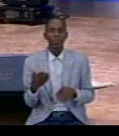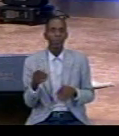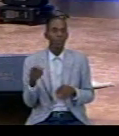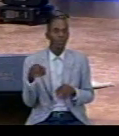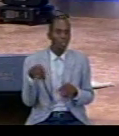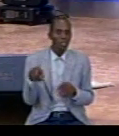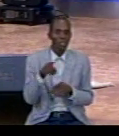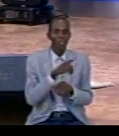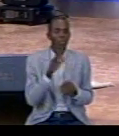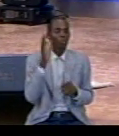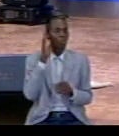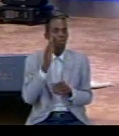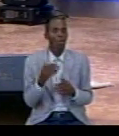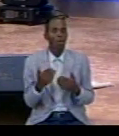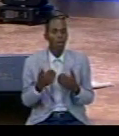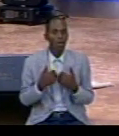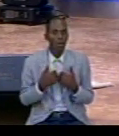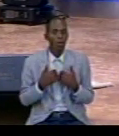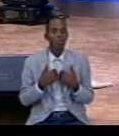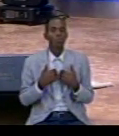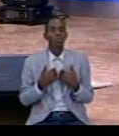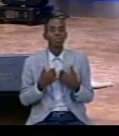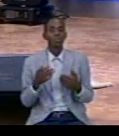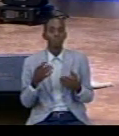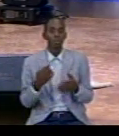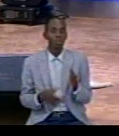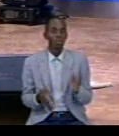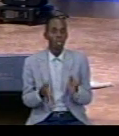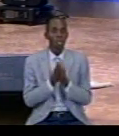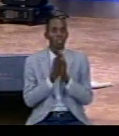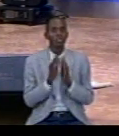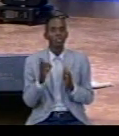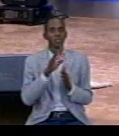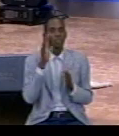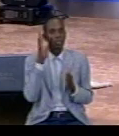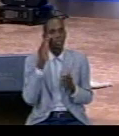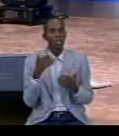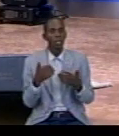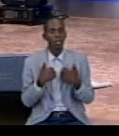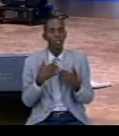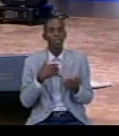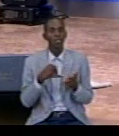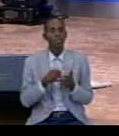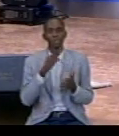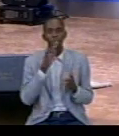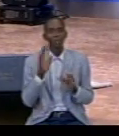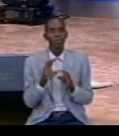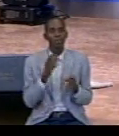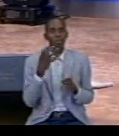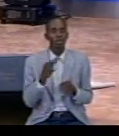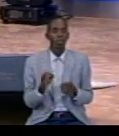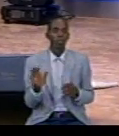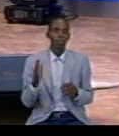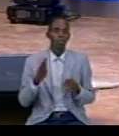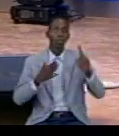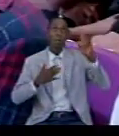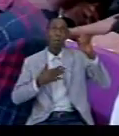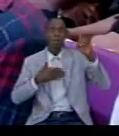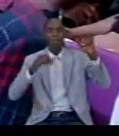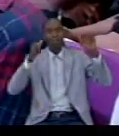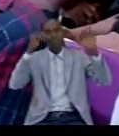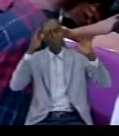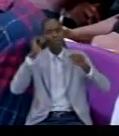shall ask, it shall be done for them of my Father which is in